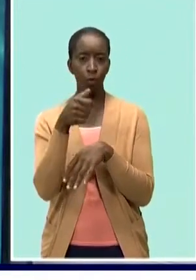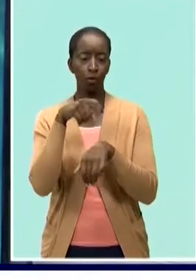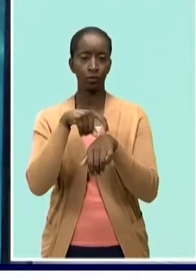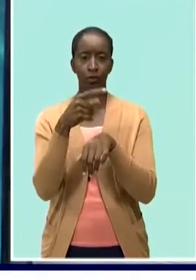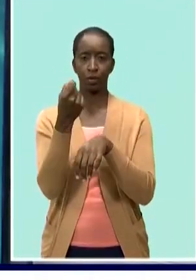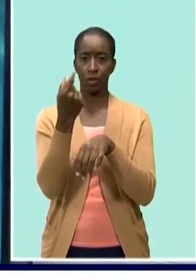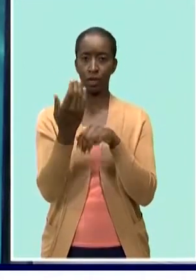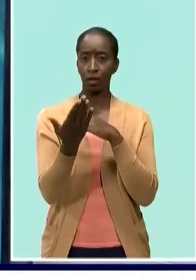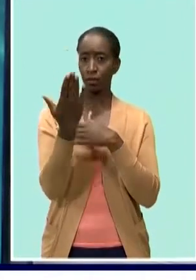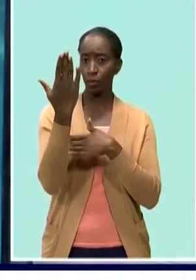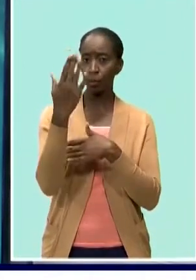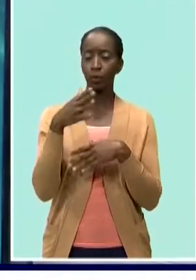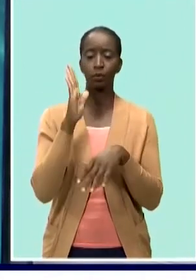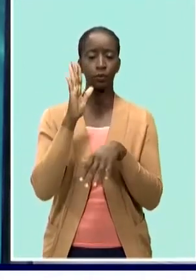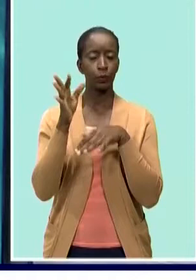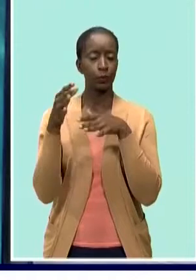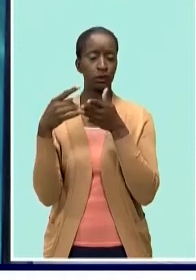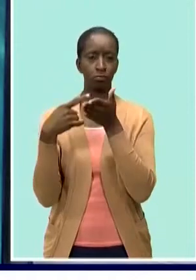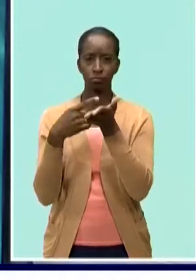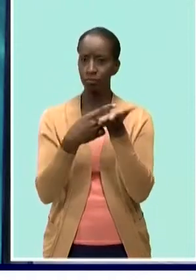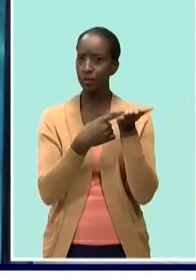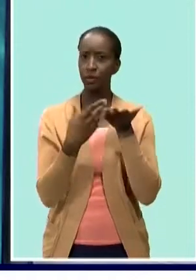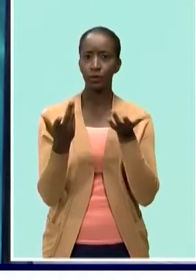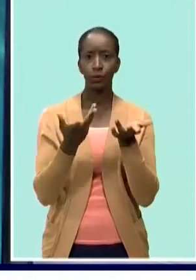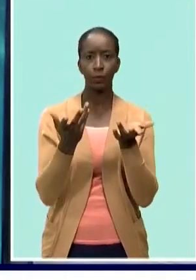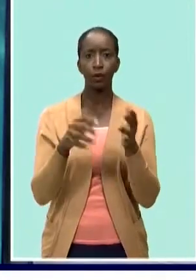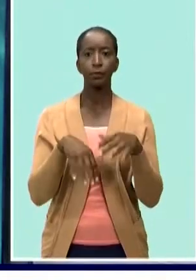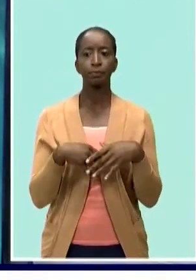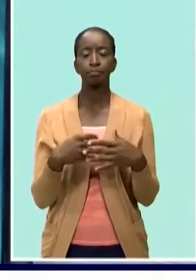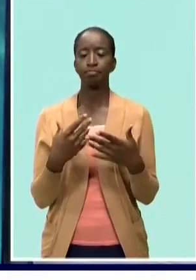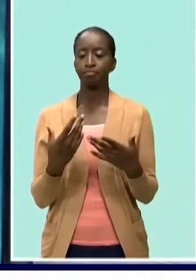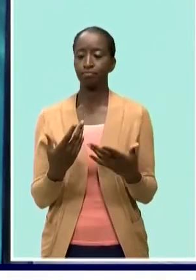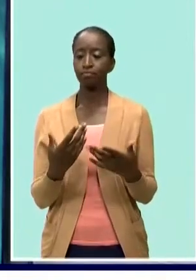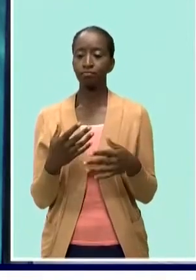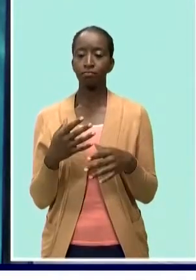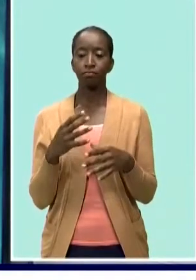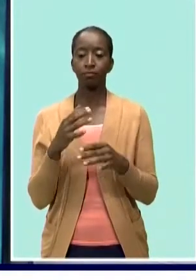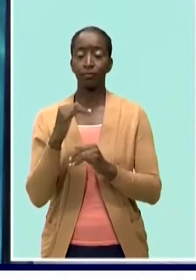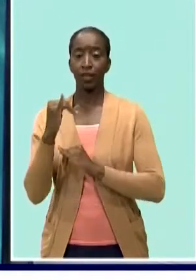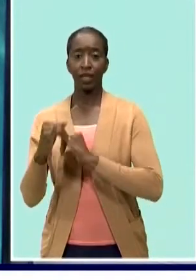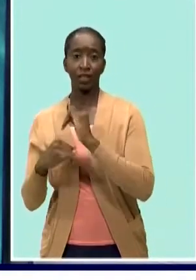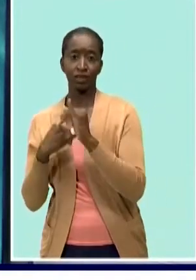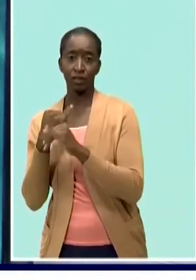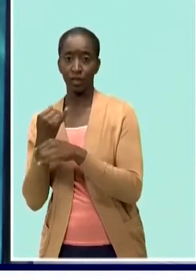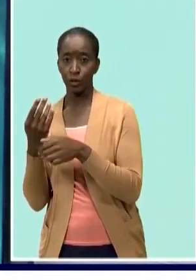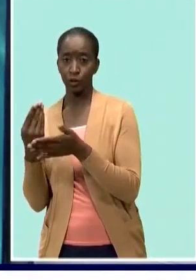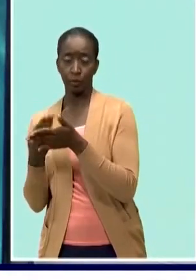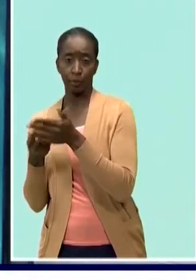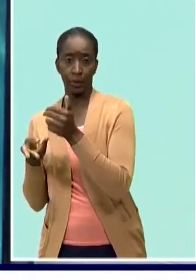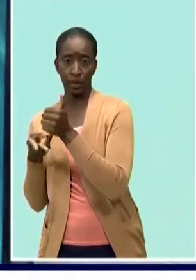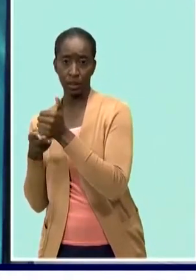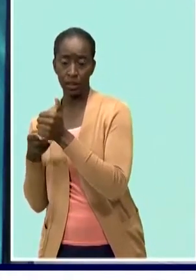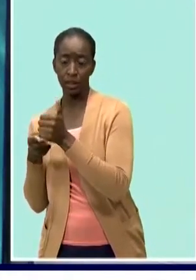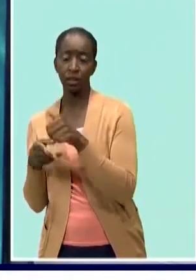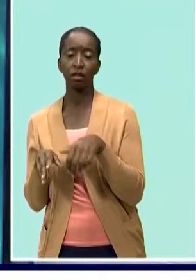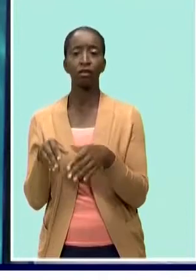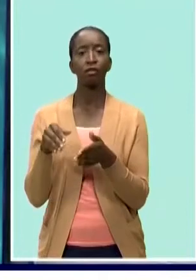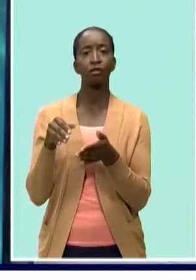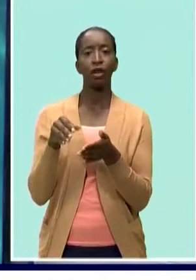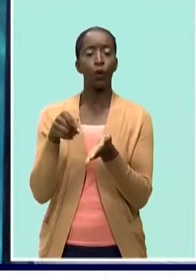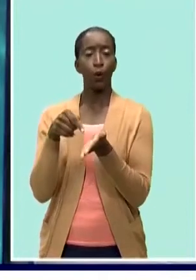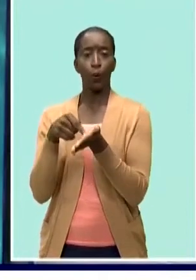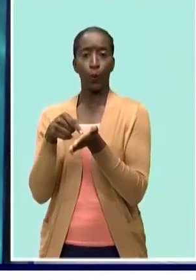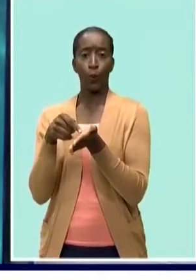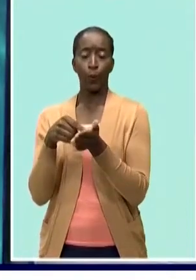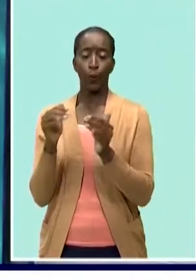an update on some key economic indicators, including the level of international reserves, the debt to GDP ratio, unemployment